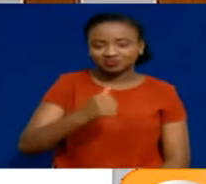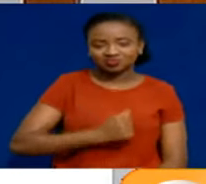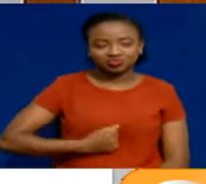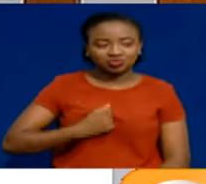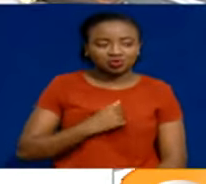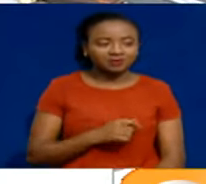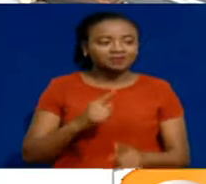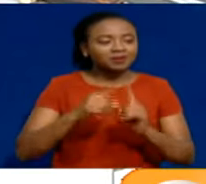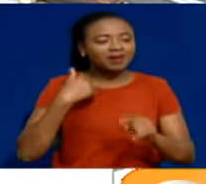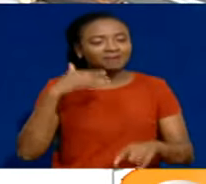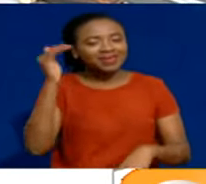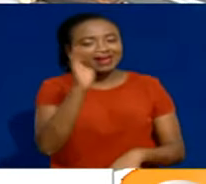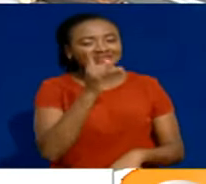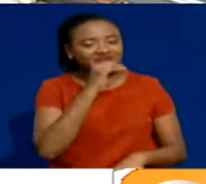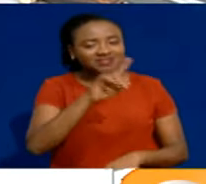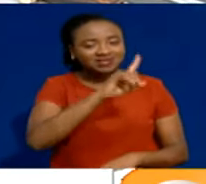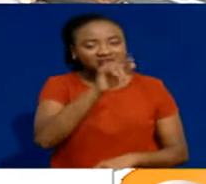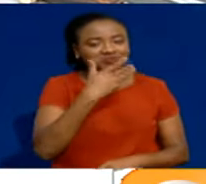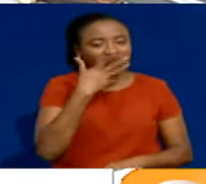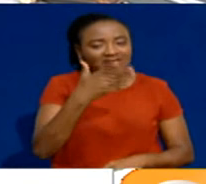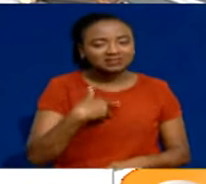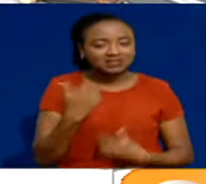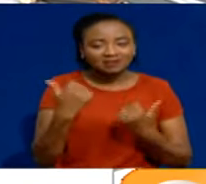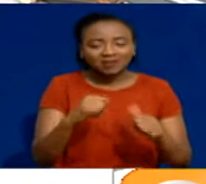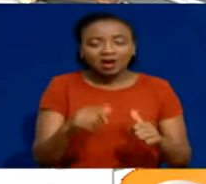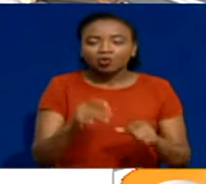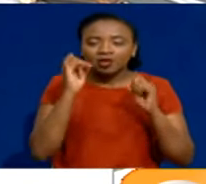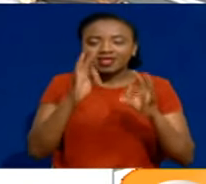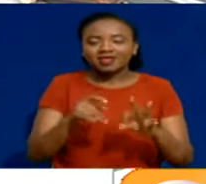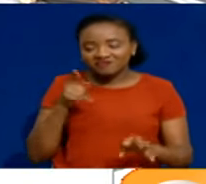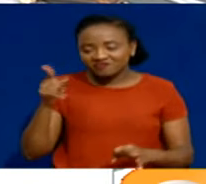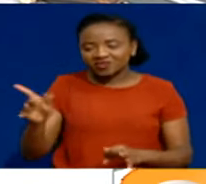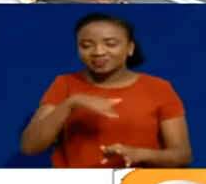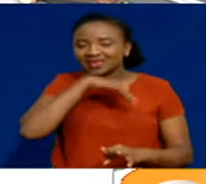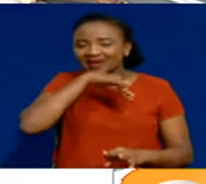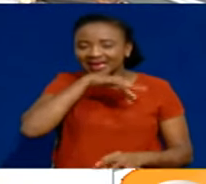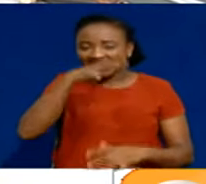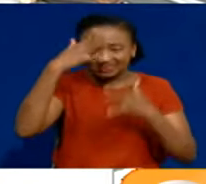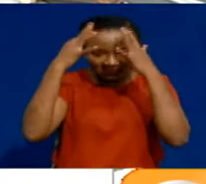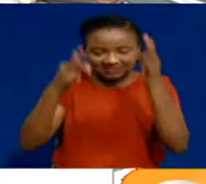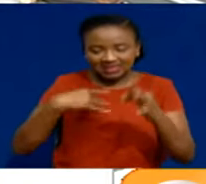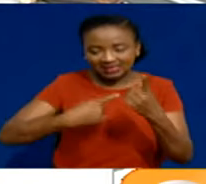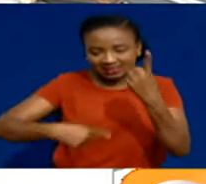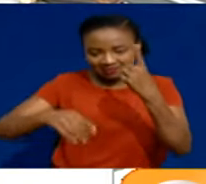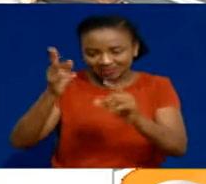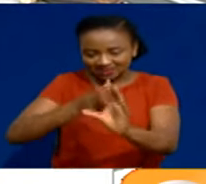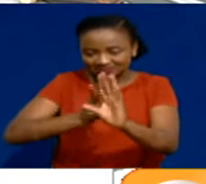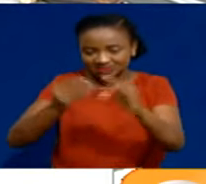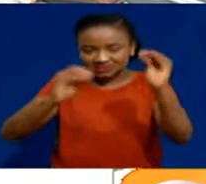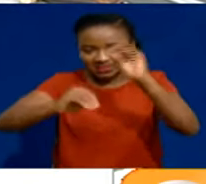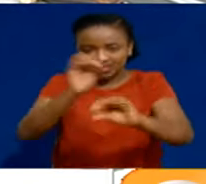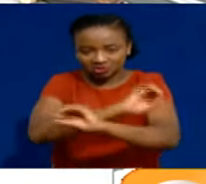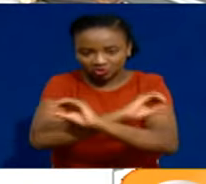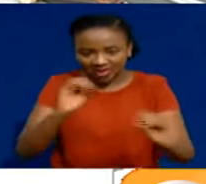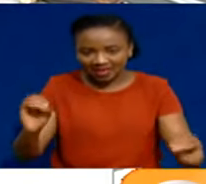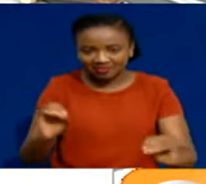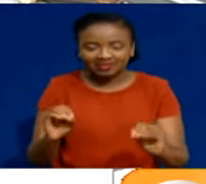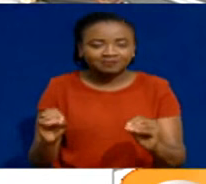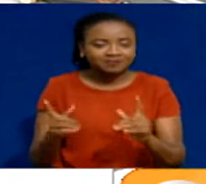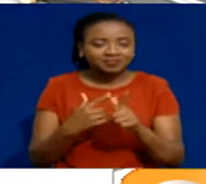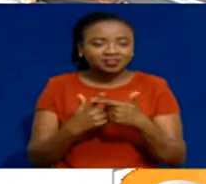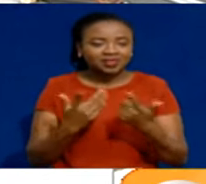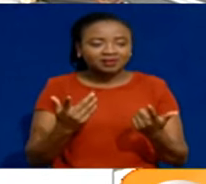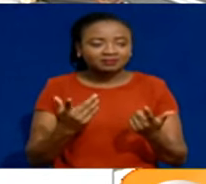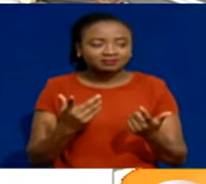didn't answer my question. My question was, what if he decides not to run and back? That will be at his volition. That is what I'm saying. But he might also, when